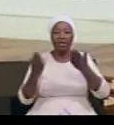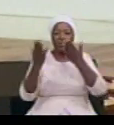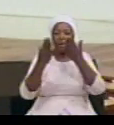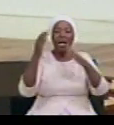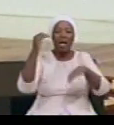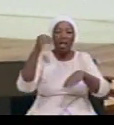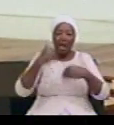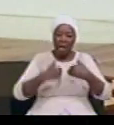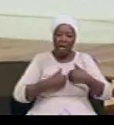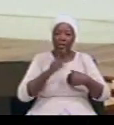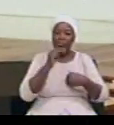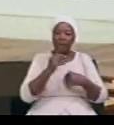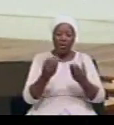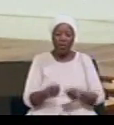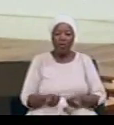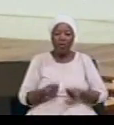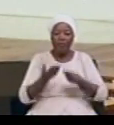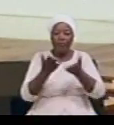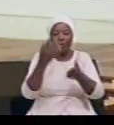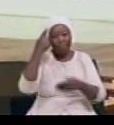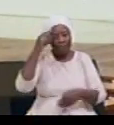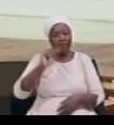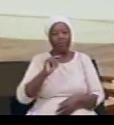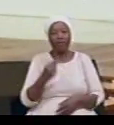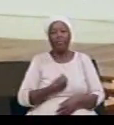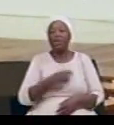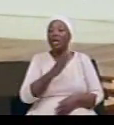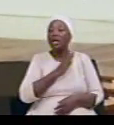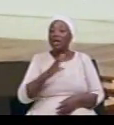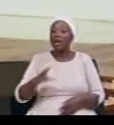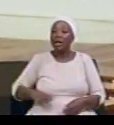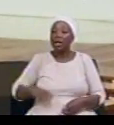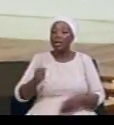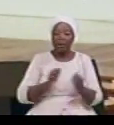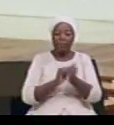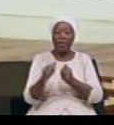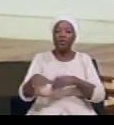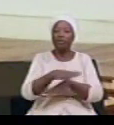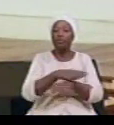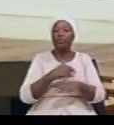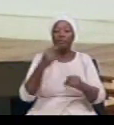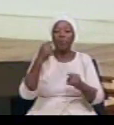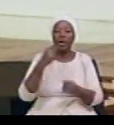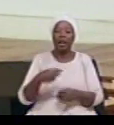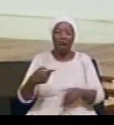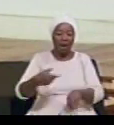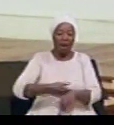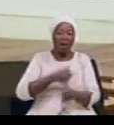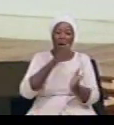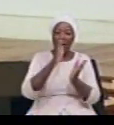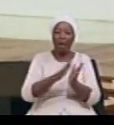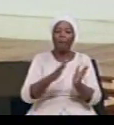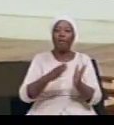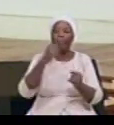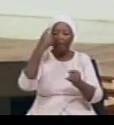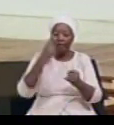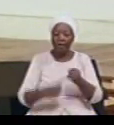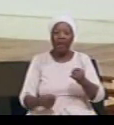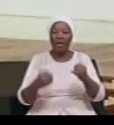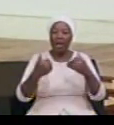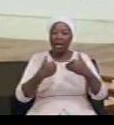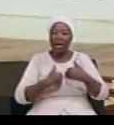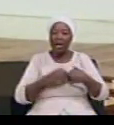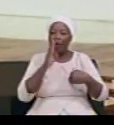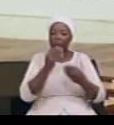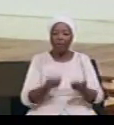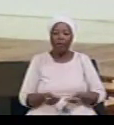us. Christ, the Passover lamb, final, has been offered for us.